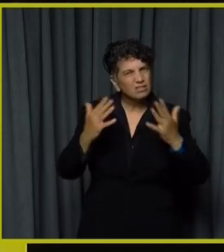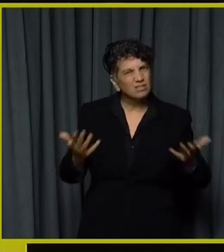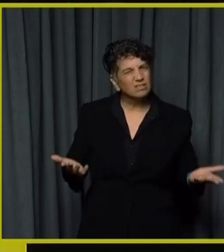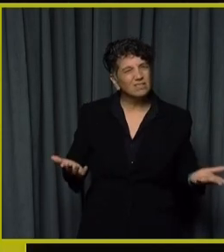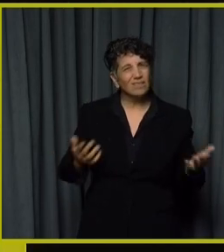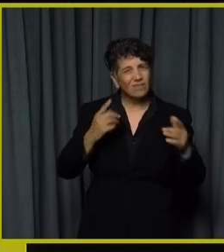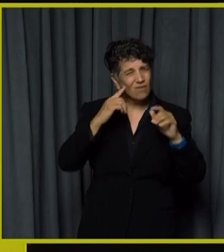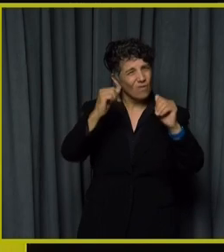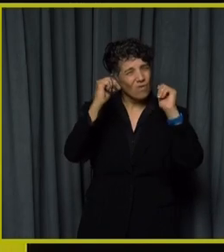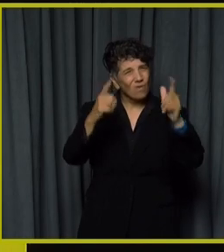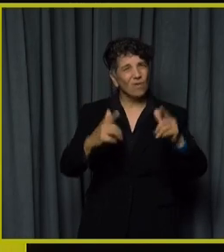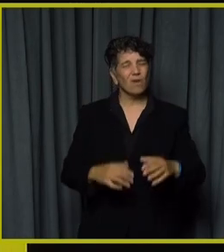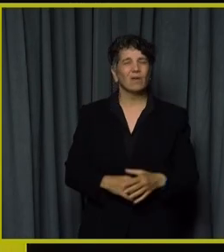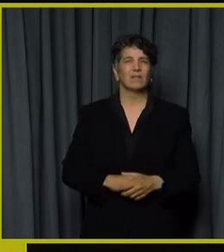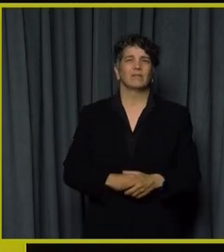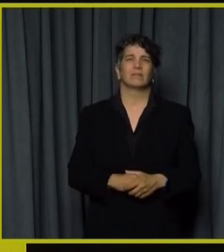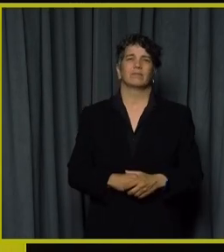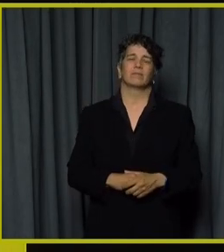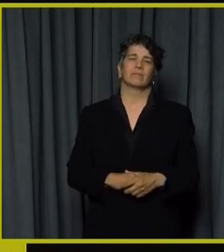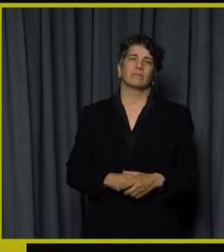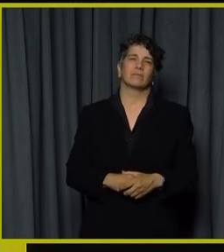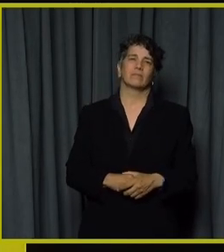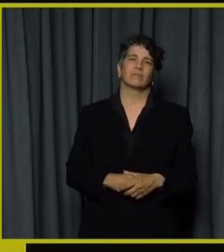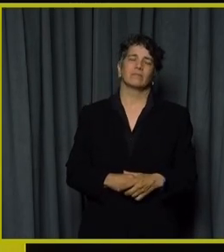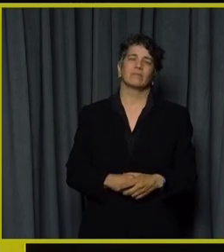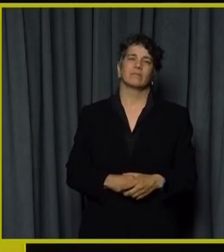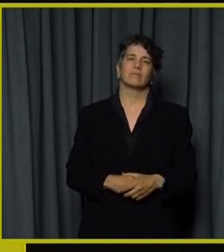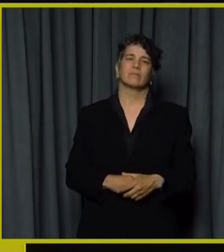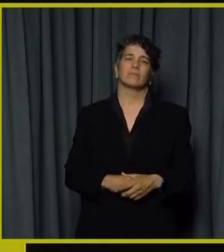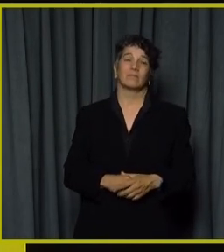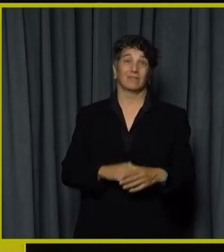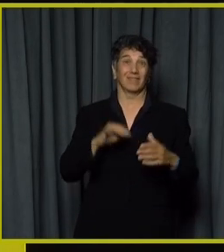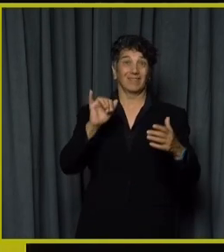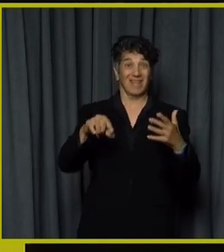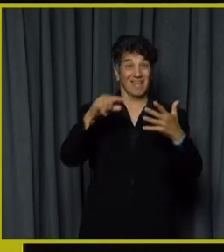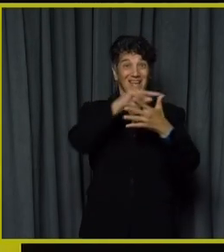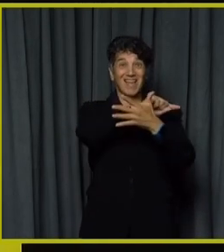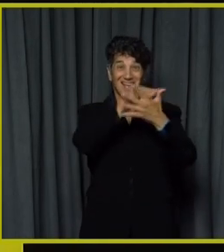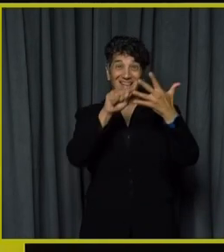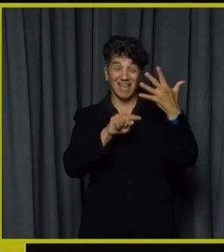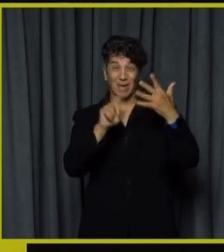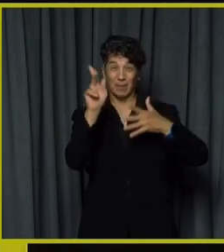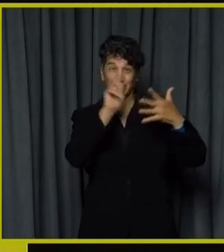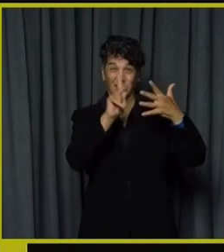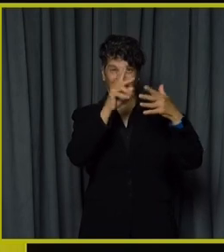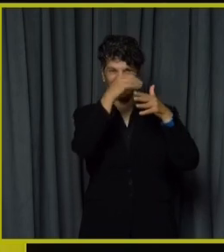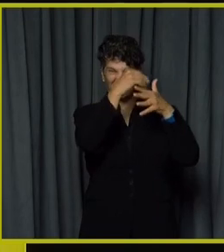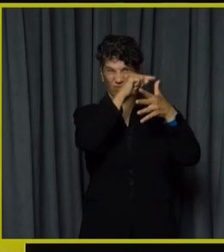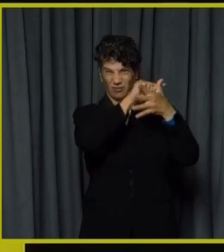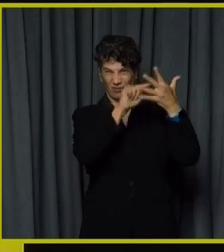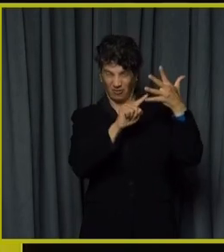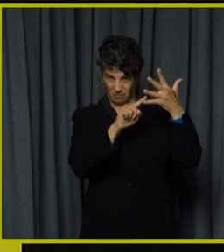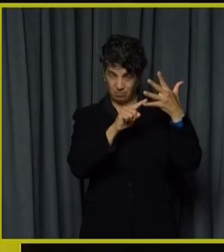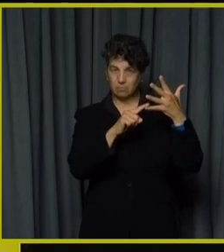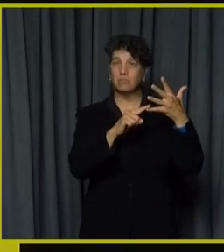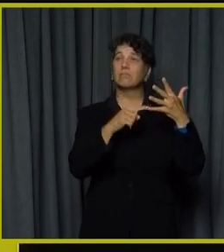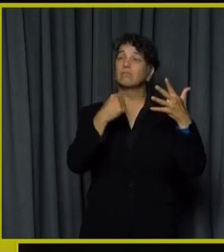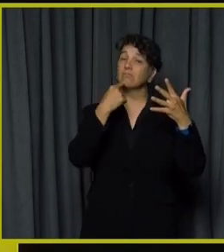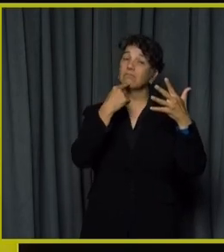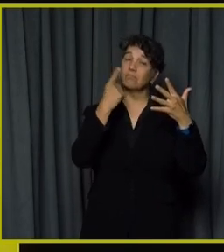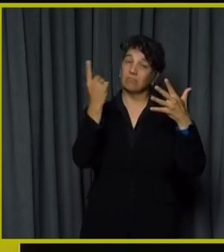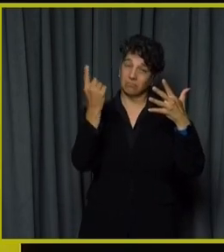all. These freedom fighters remind us that movements don't just curse the